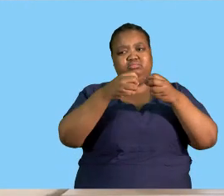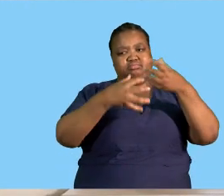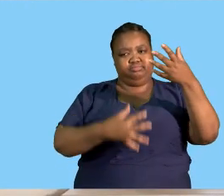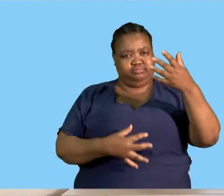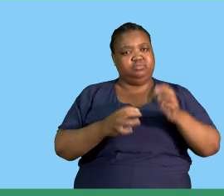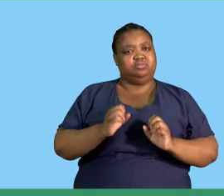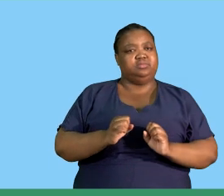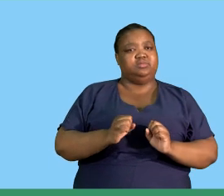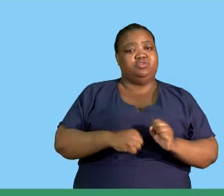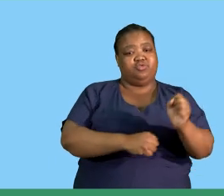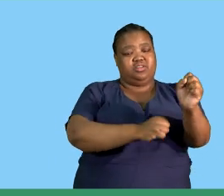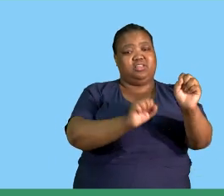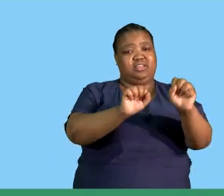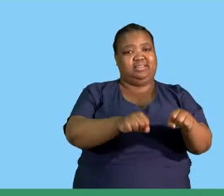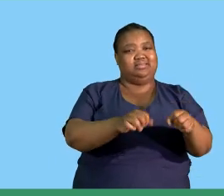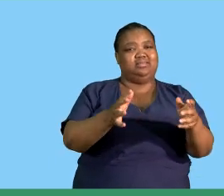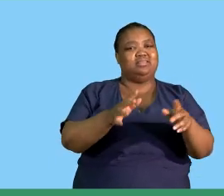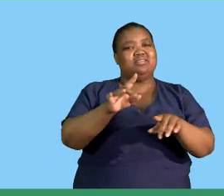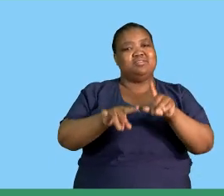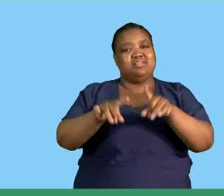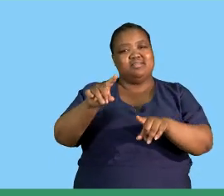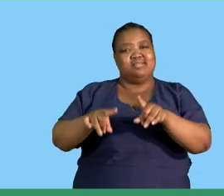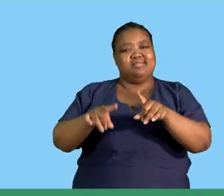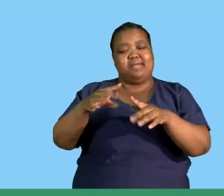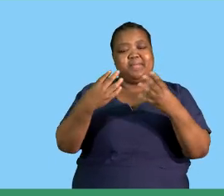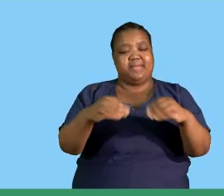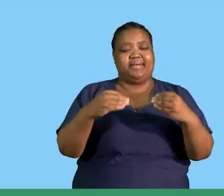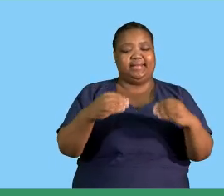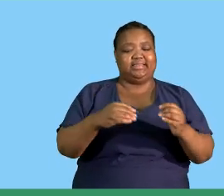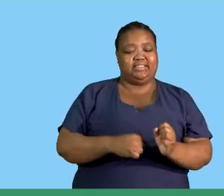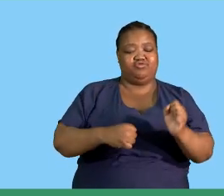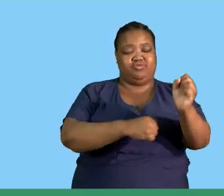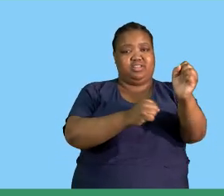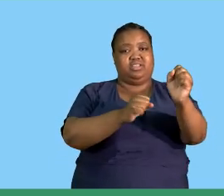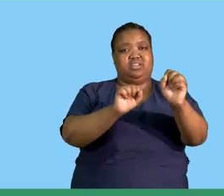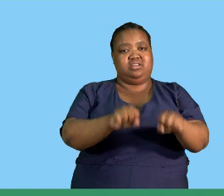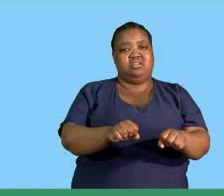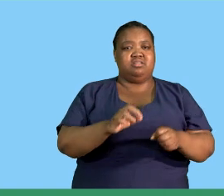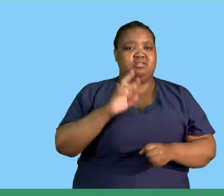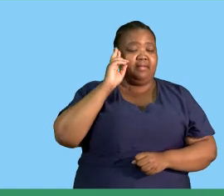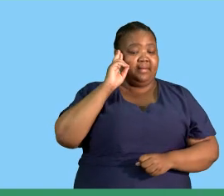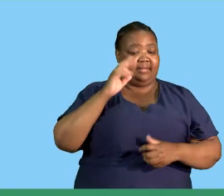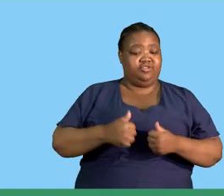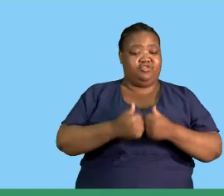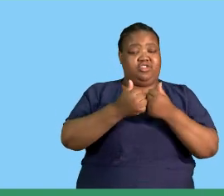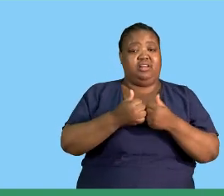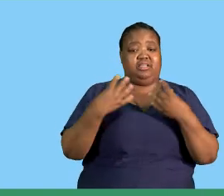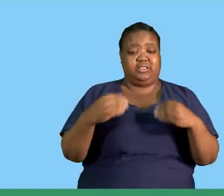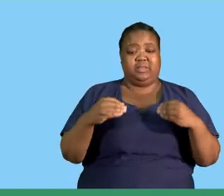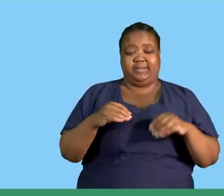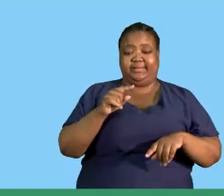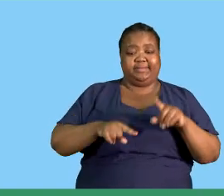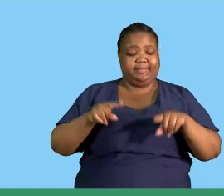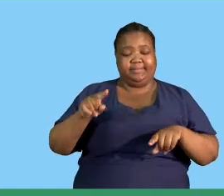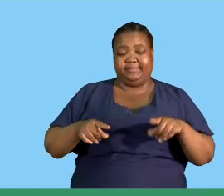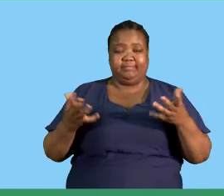need to formulate alternative strategies to respond to the challenges. This involves different types of business strategies. So